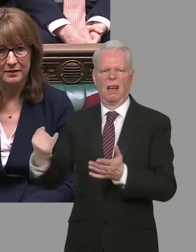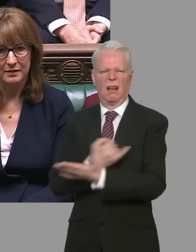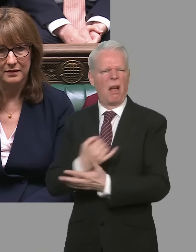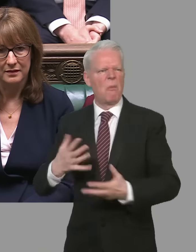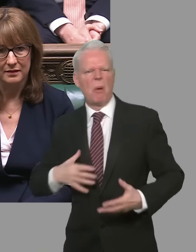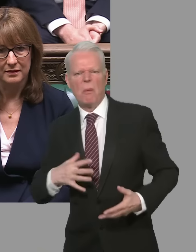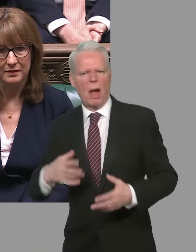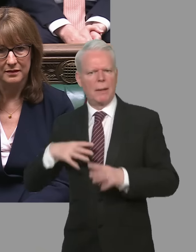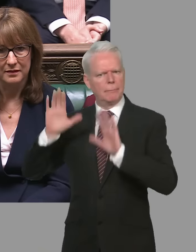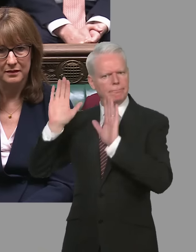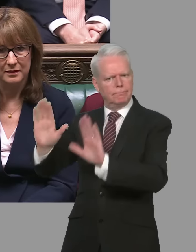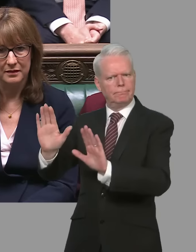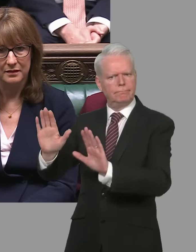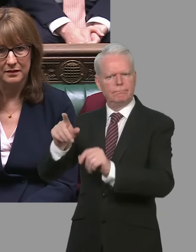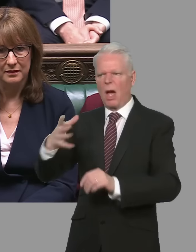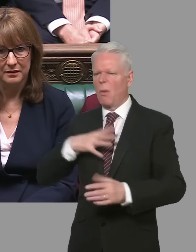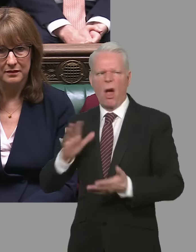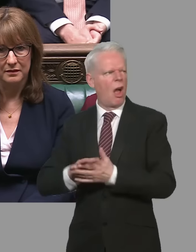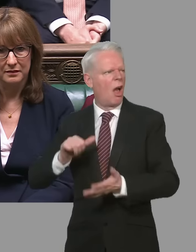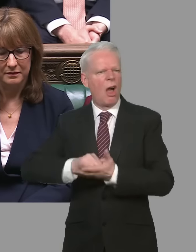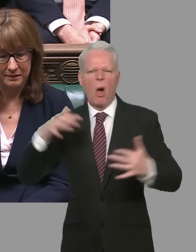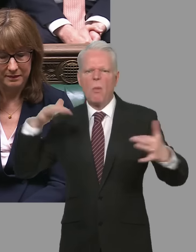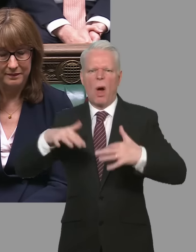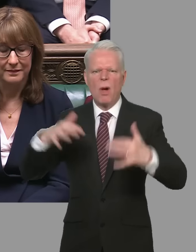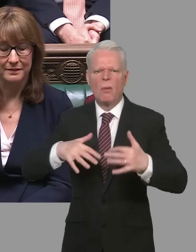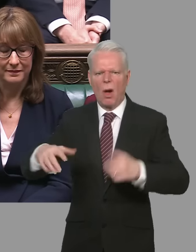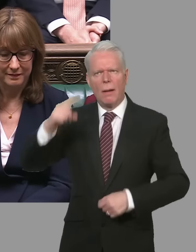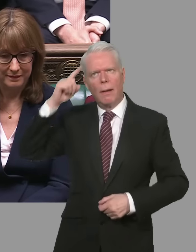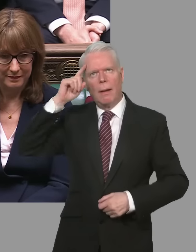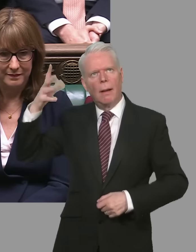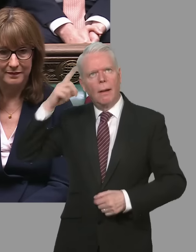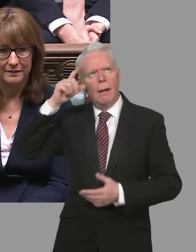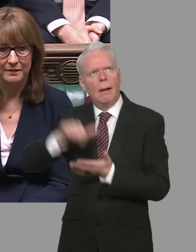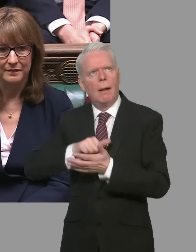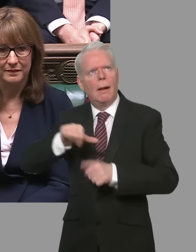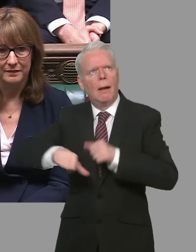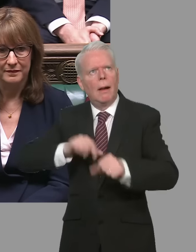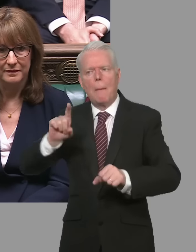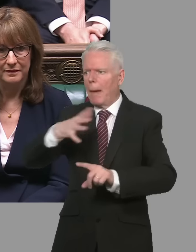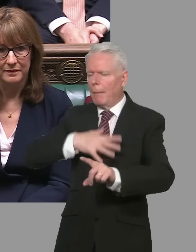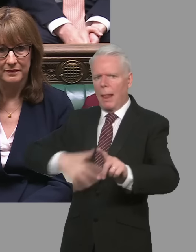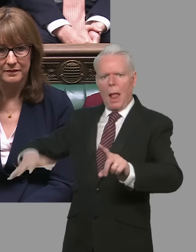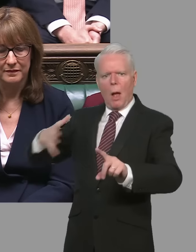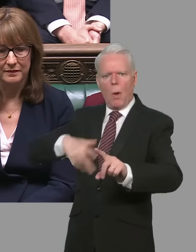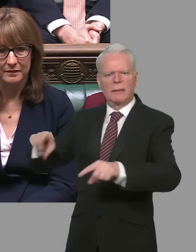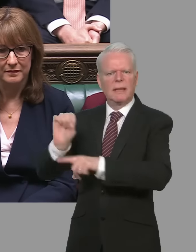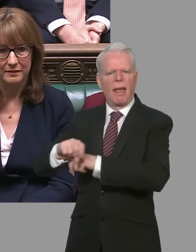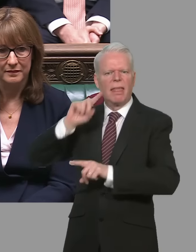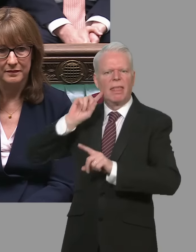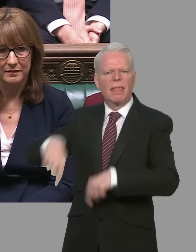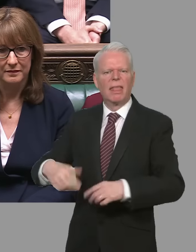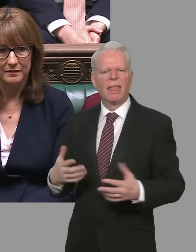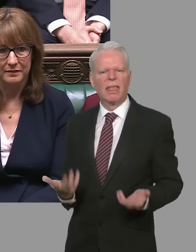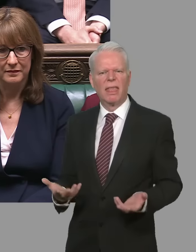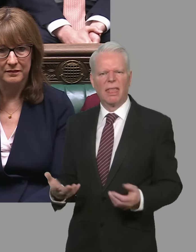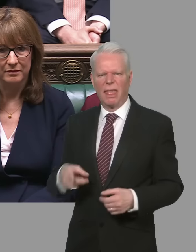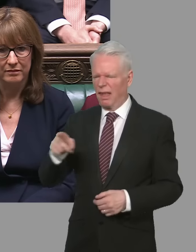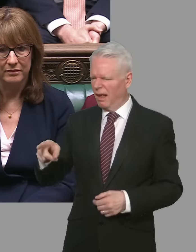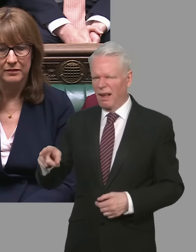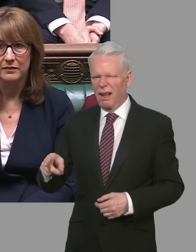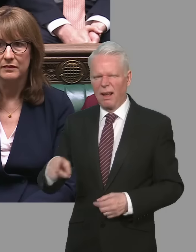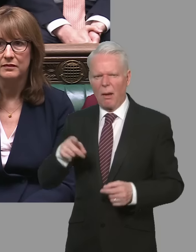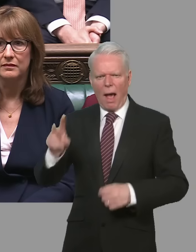she's stranded without a thought-through position. And, Mr. Speaker, when she was asked at the weekend whether she approved of the war, she